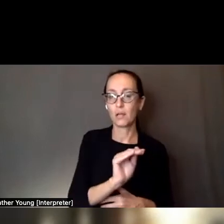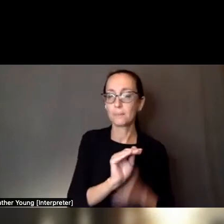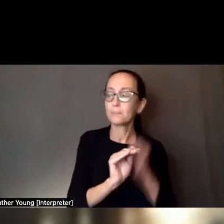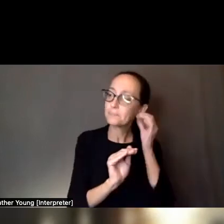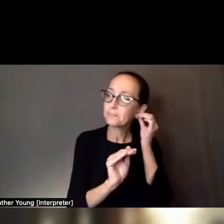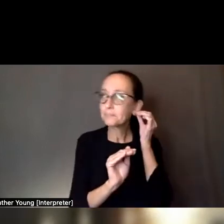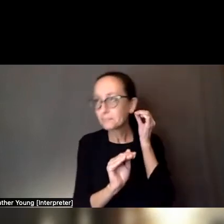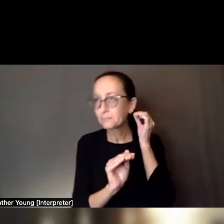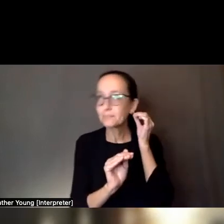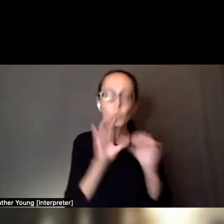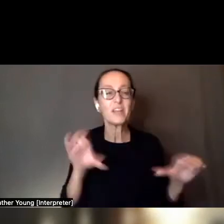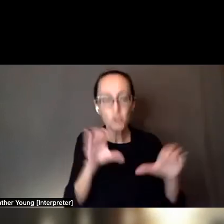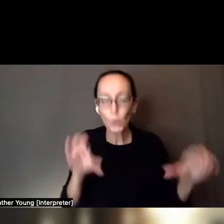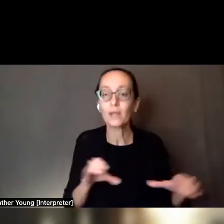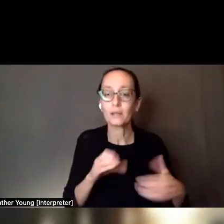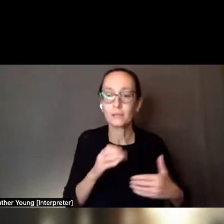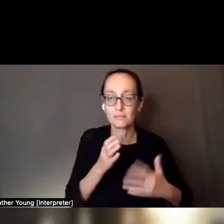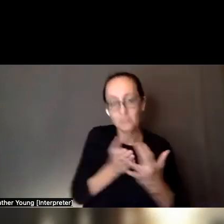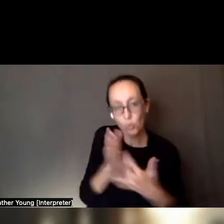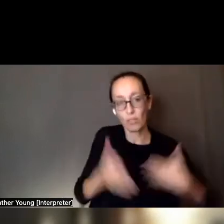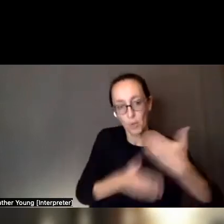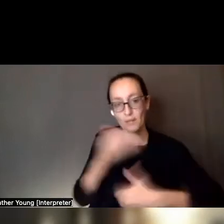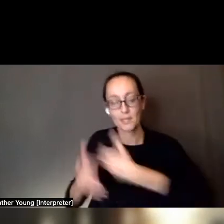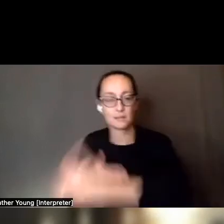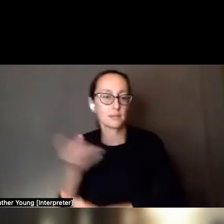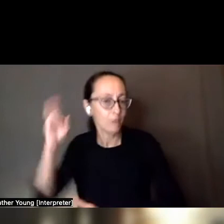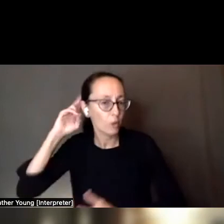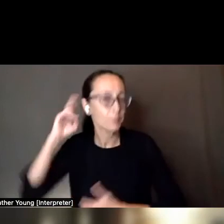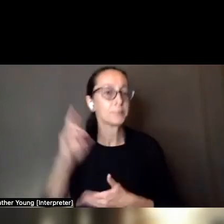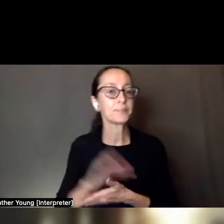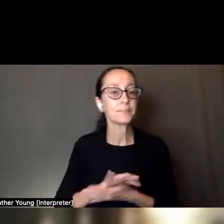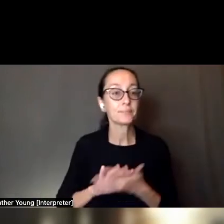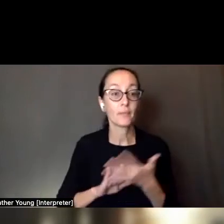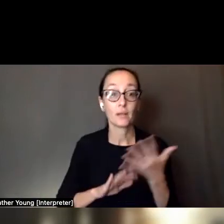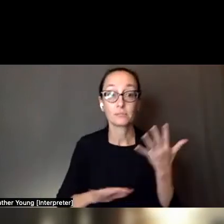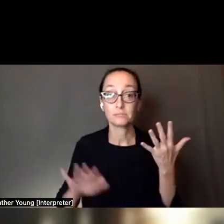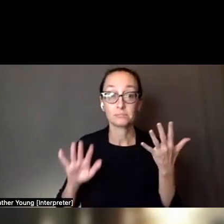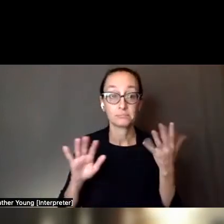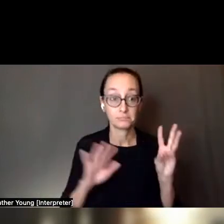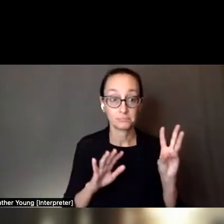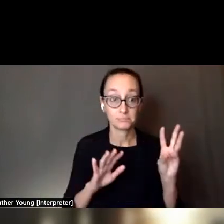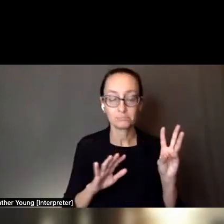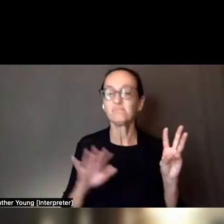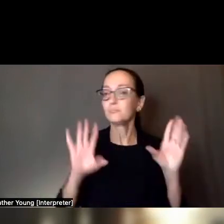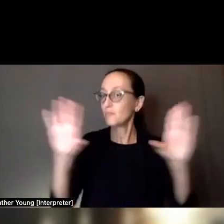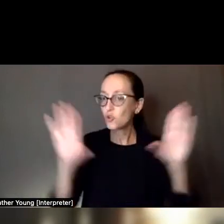be doing as you move through that process. And we also have some great videos on the